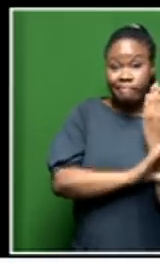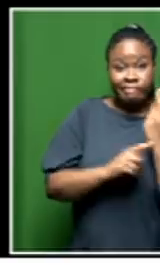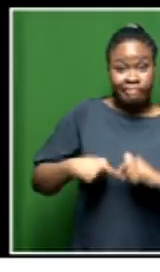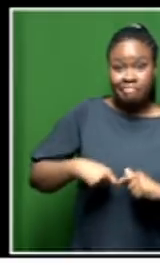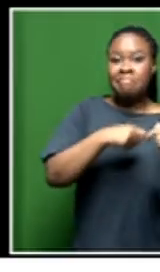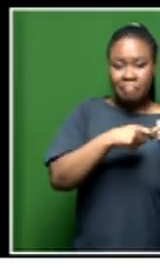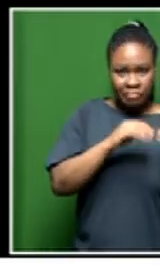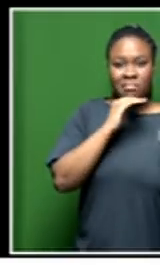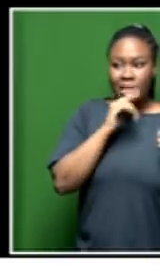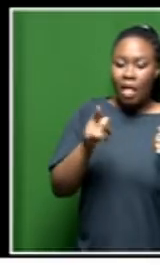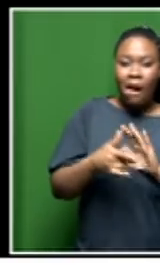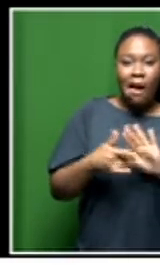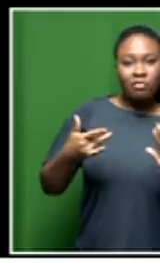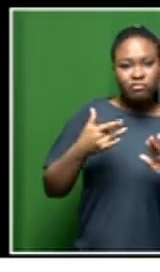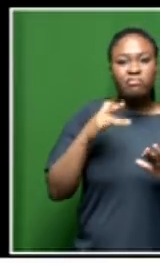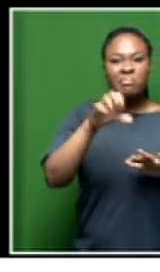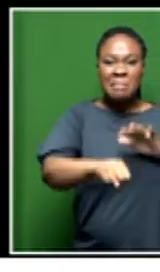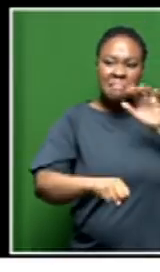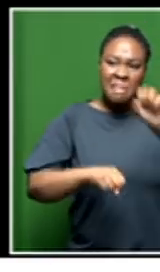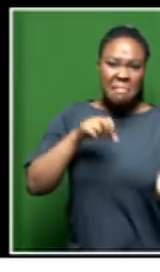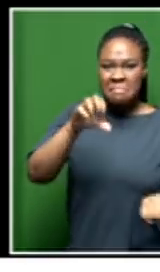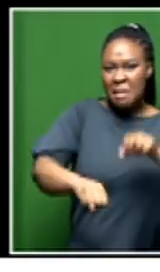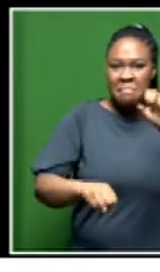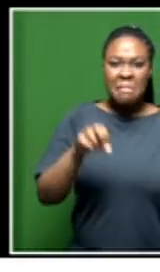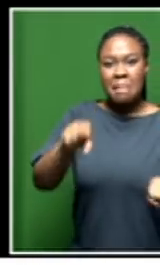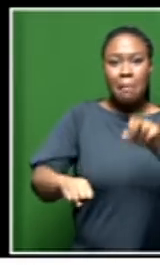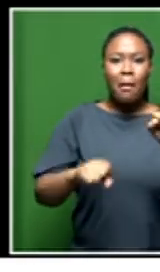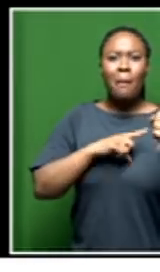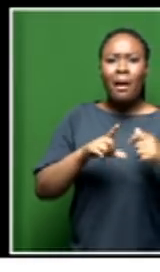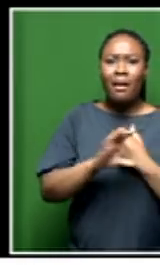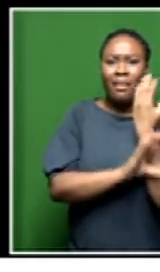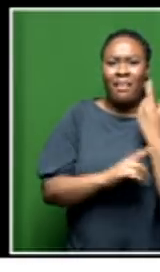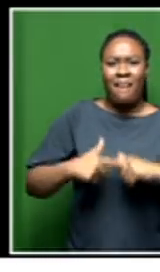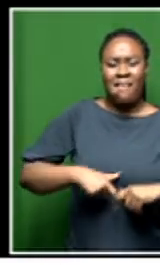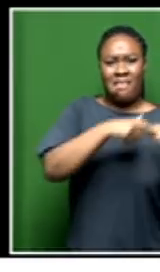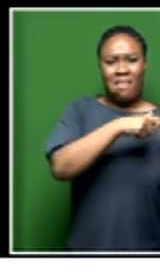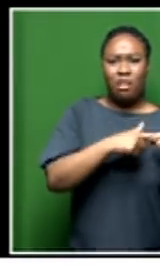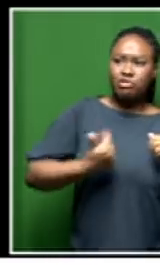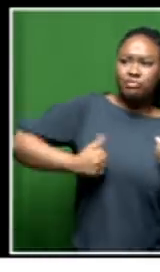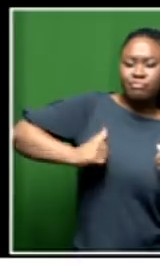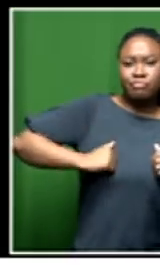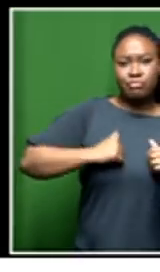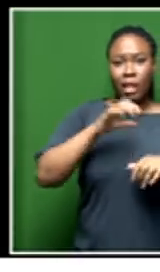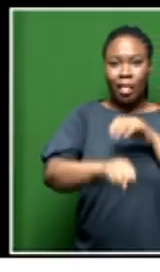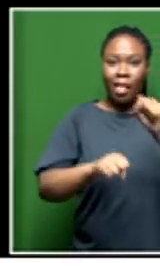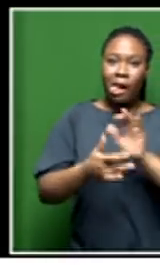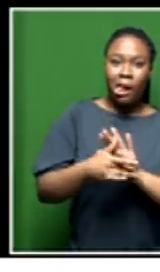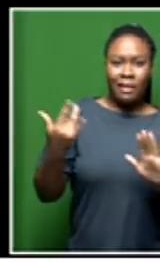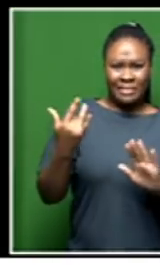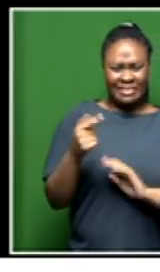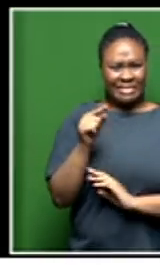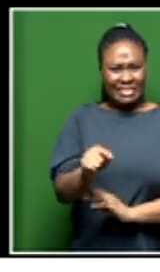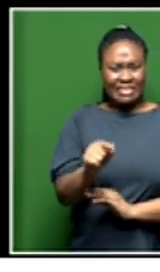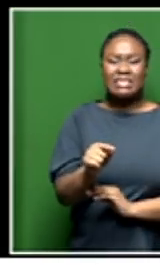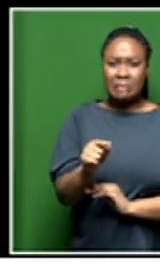constitution, then they take advantage either to loot the resources or to empty the government coffers. And they take advantage through